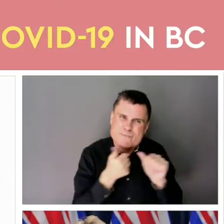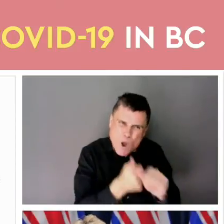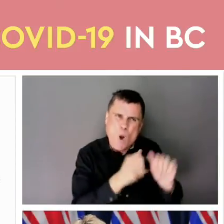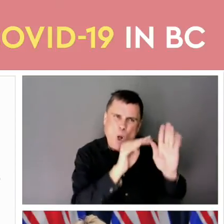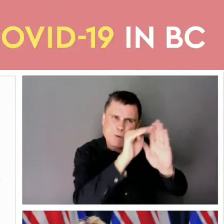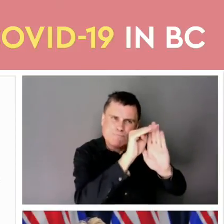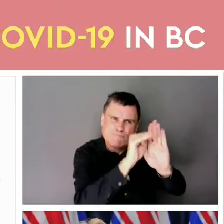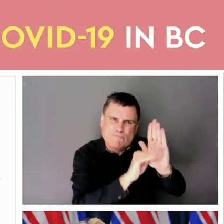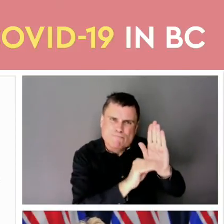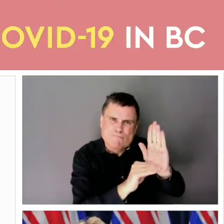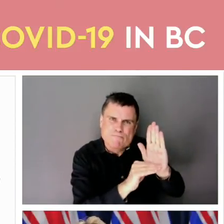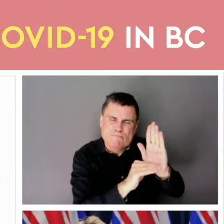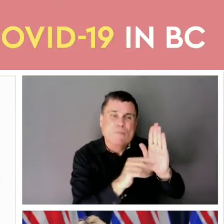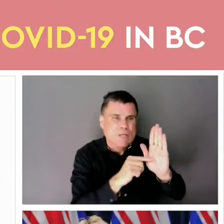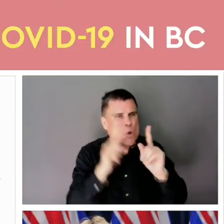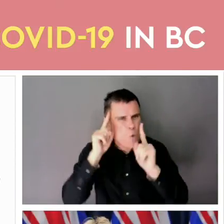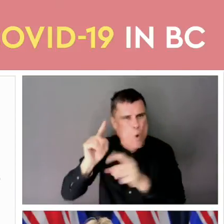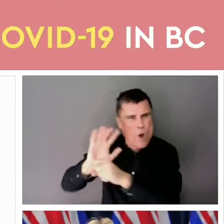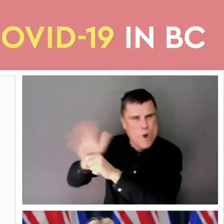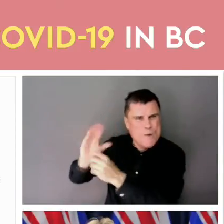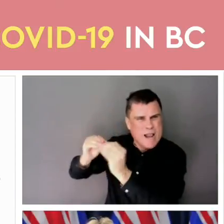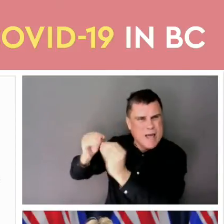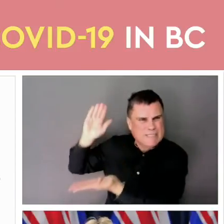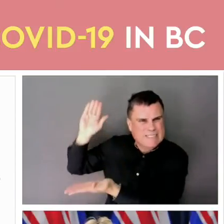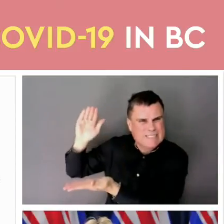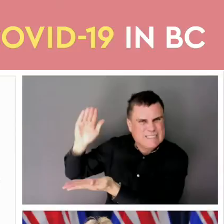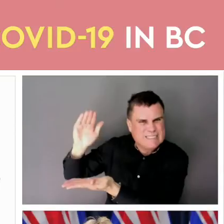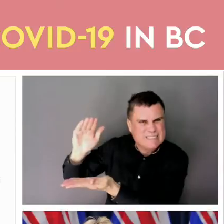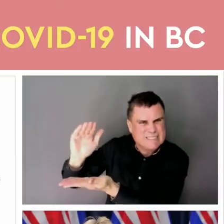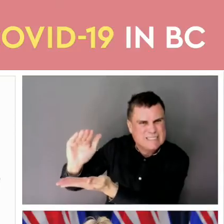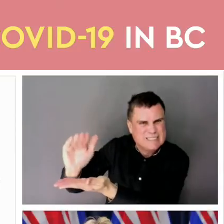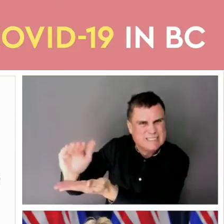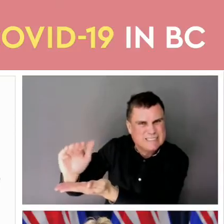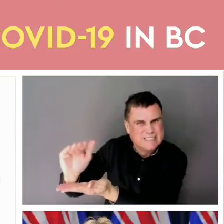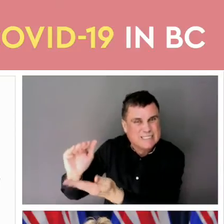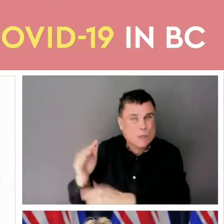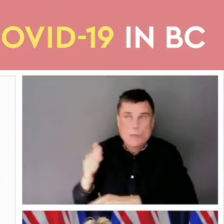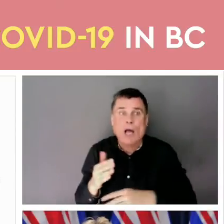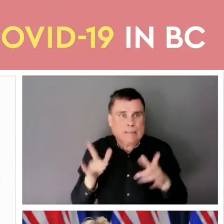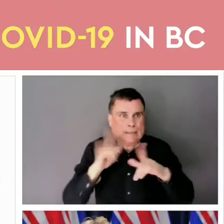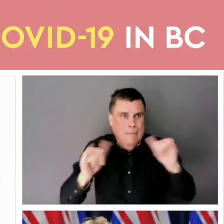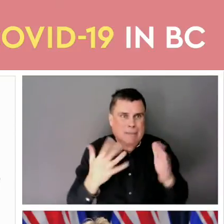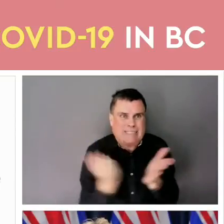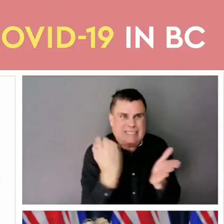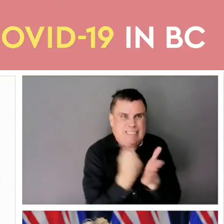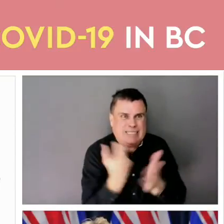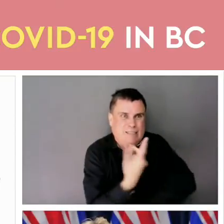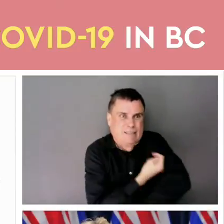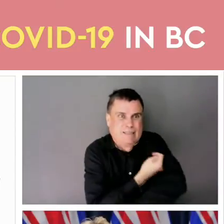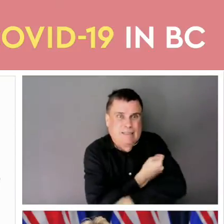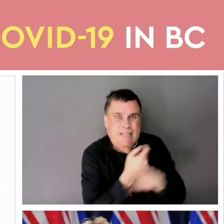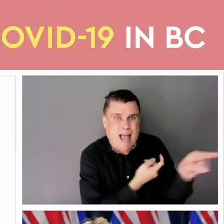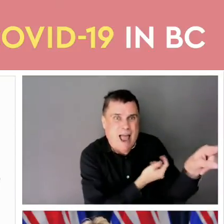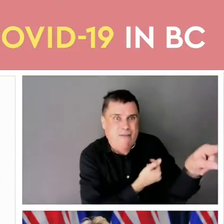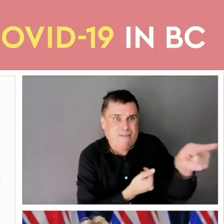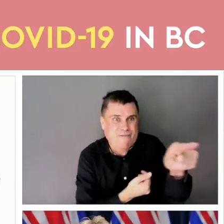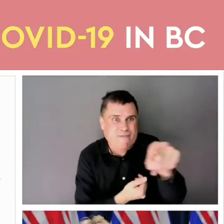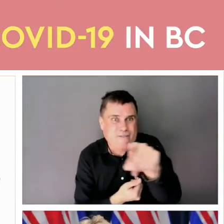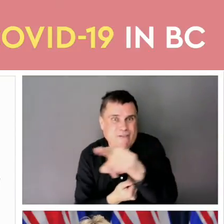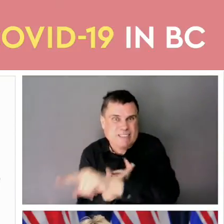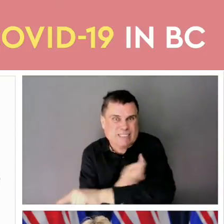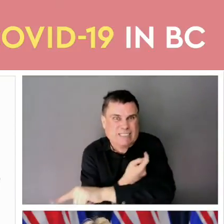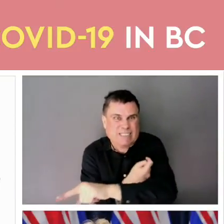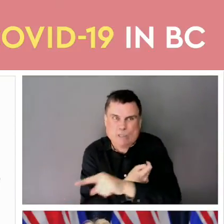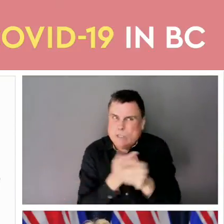the community today while we're rolling out this immunization program. I would love it to be